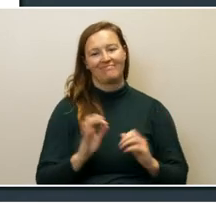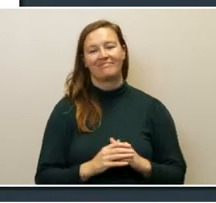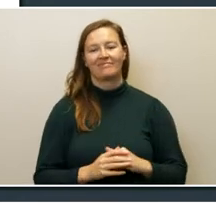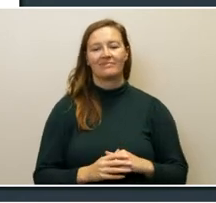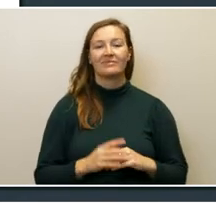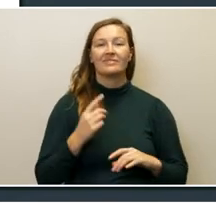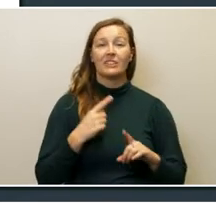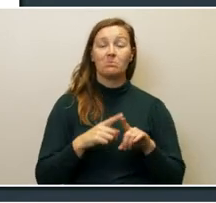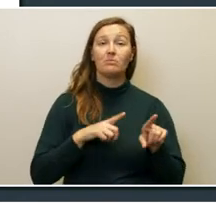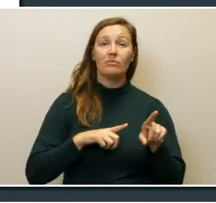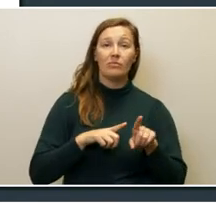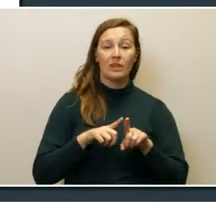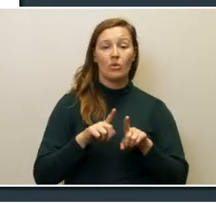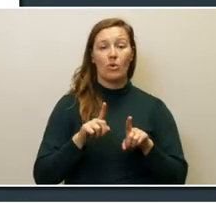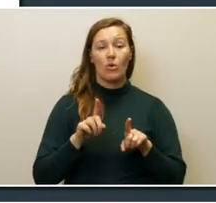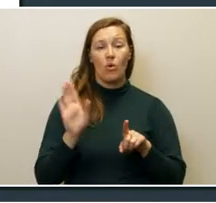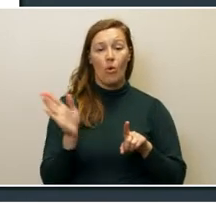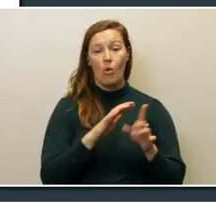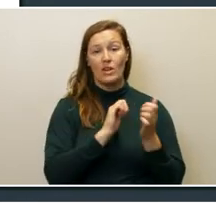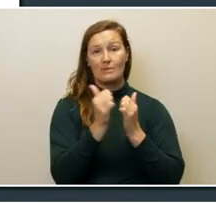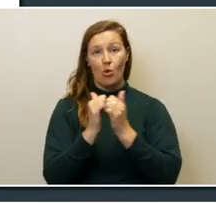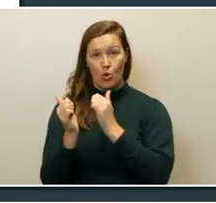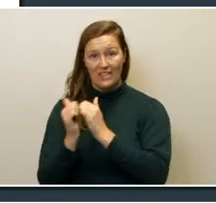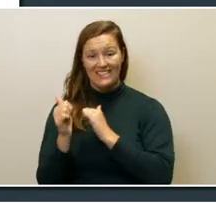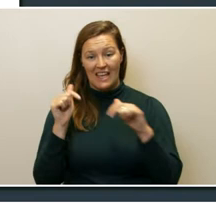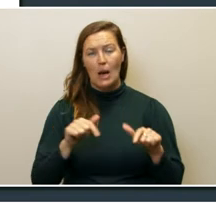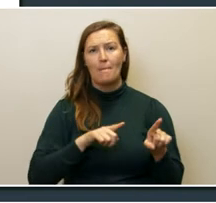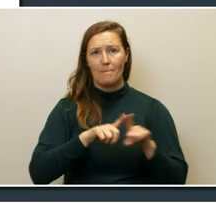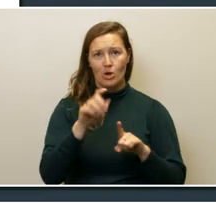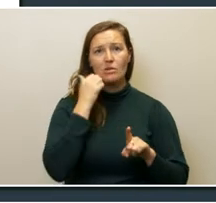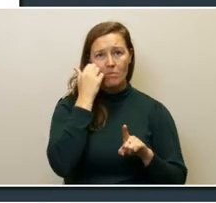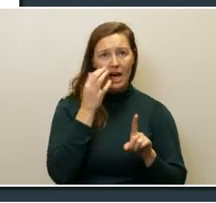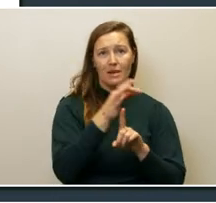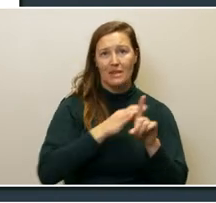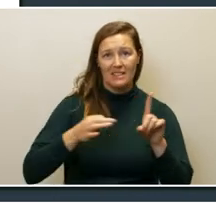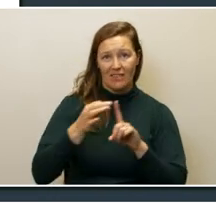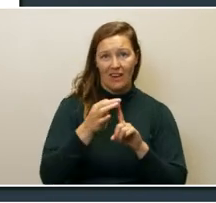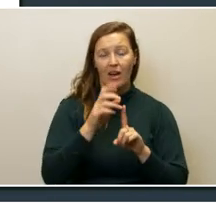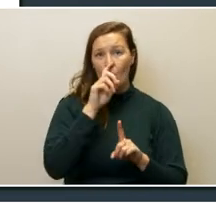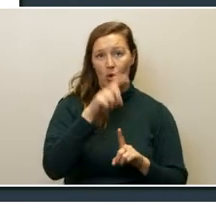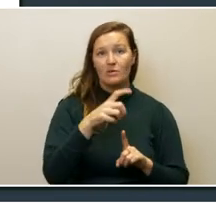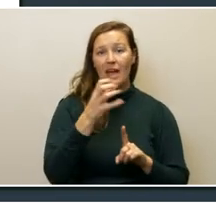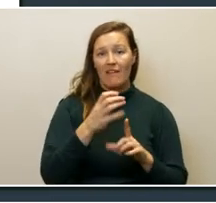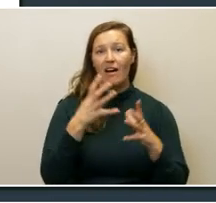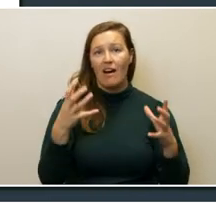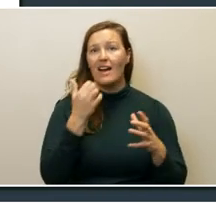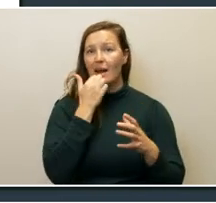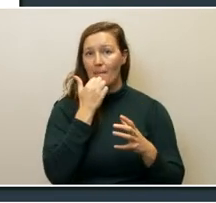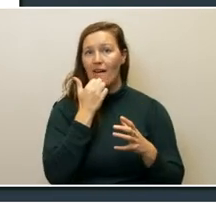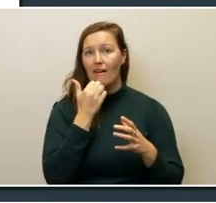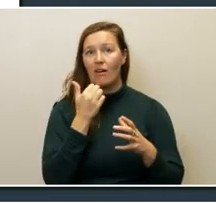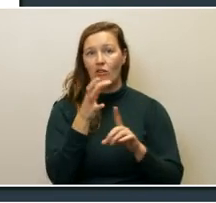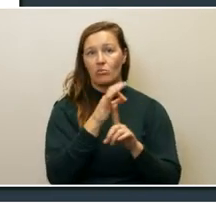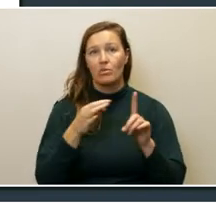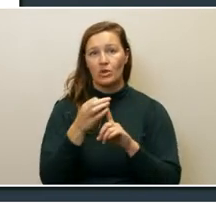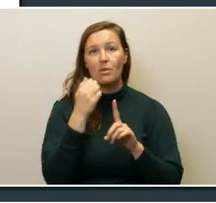And we've got a dominance of all the sports we have here in Māori and Pacifica. Hawke's Bay has a higher proportion than New Zealand, and we've got a